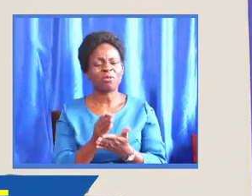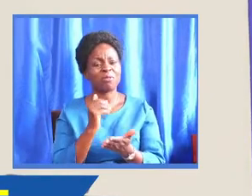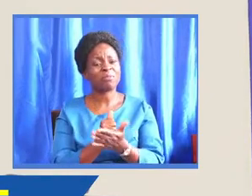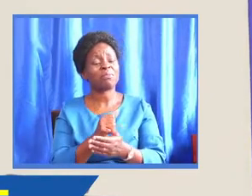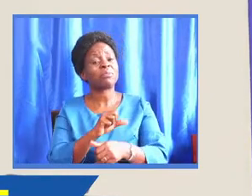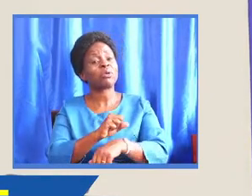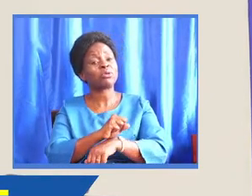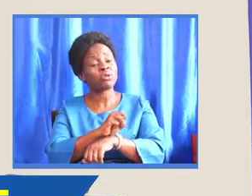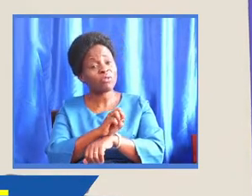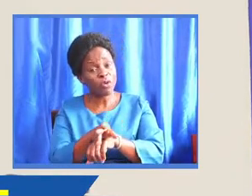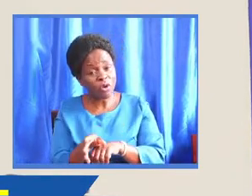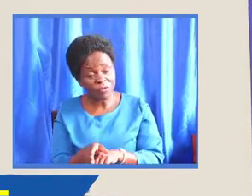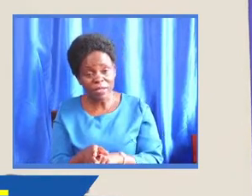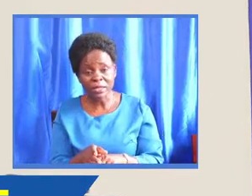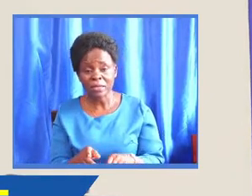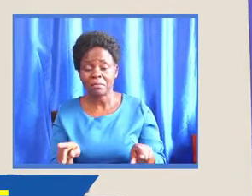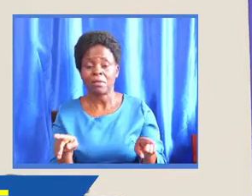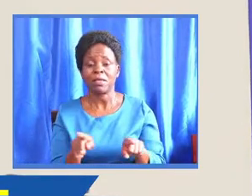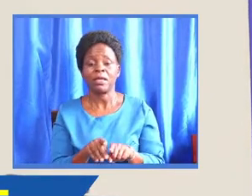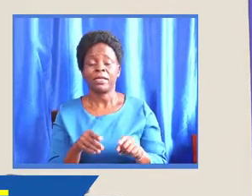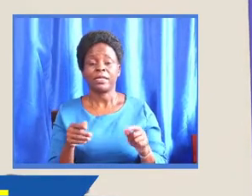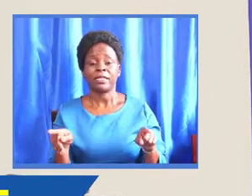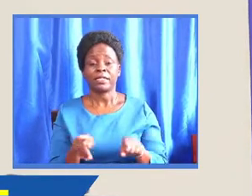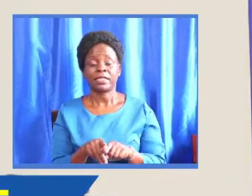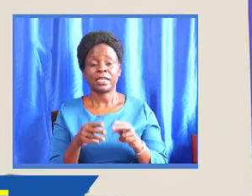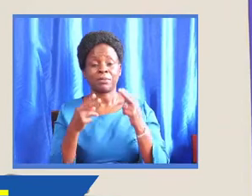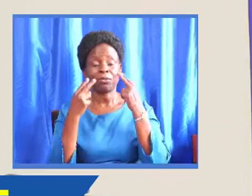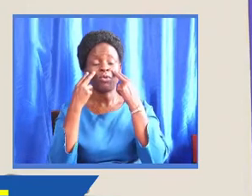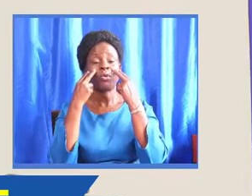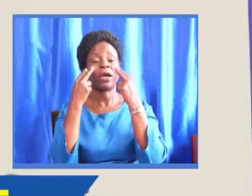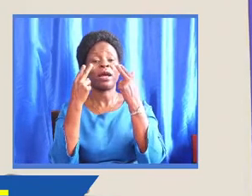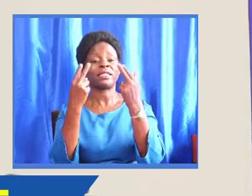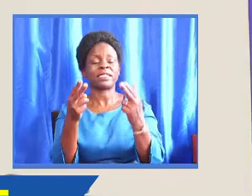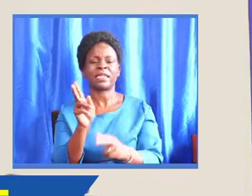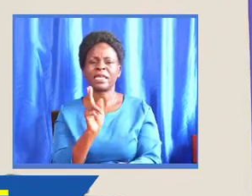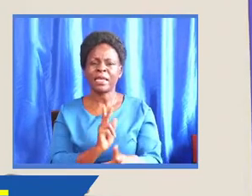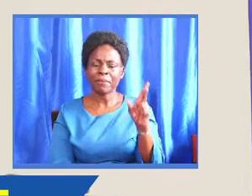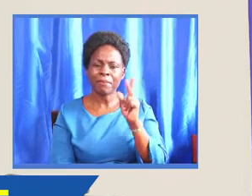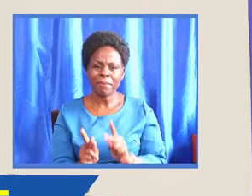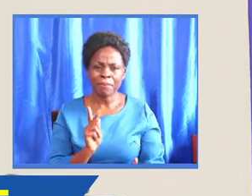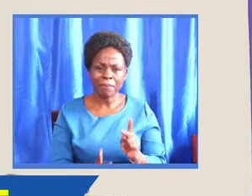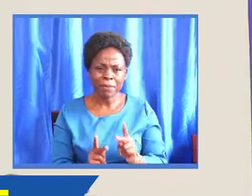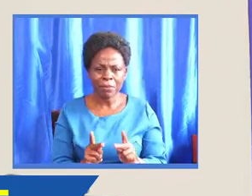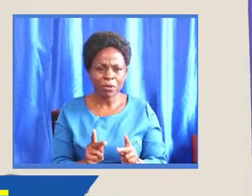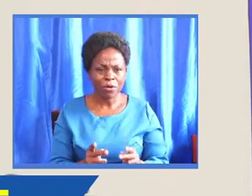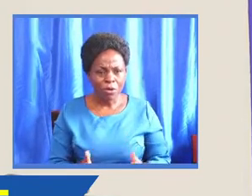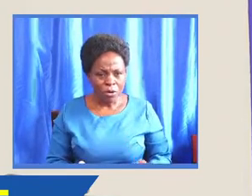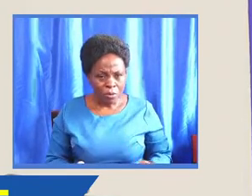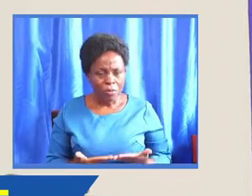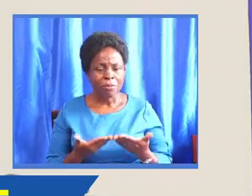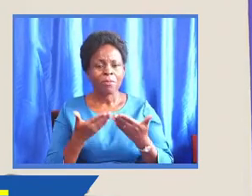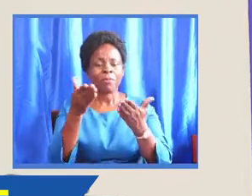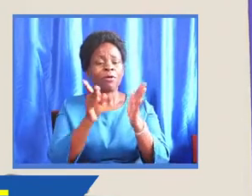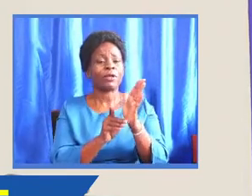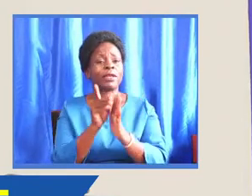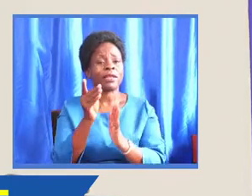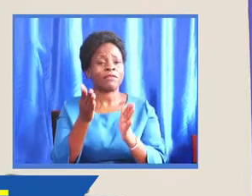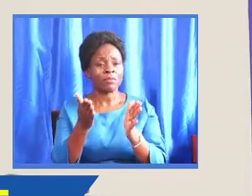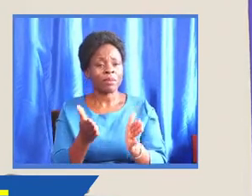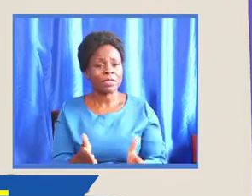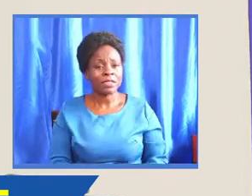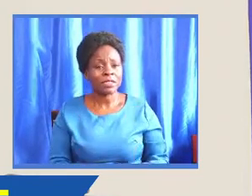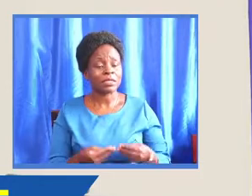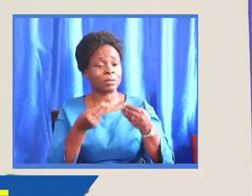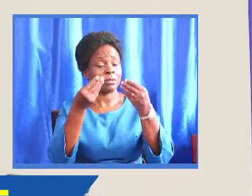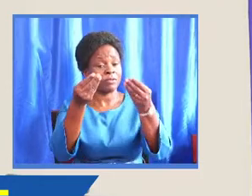COVID pandemic. We are seeing people providing, the developers also providing that virtual